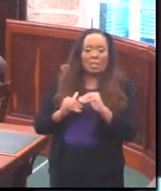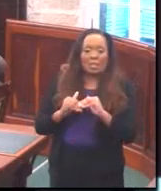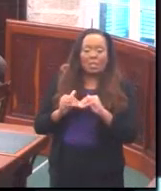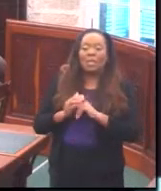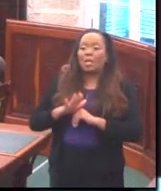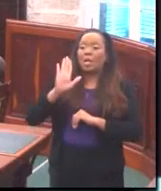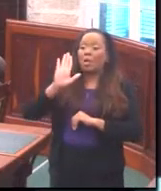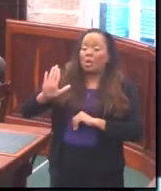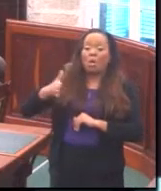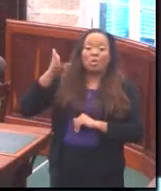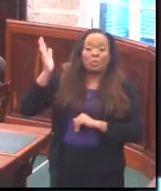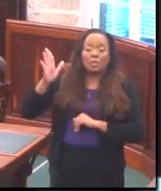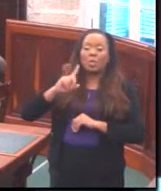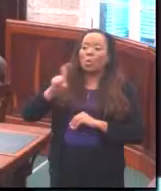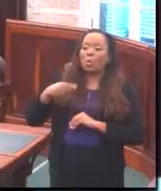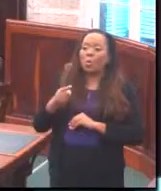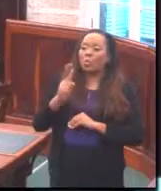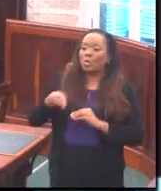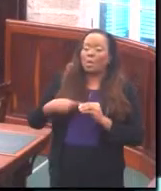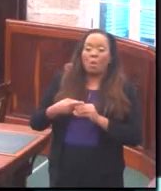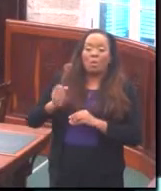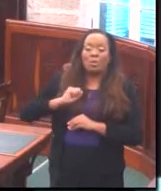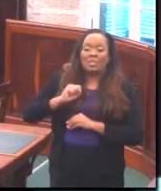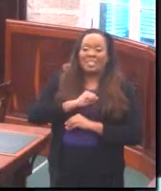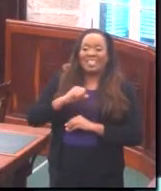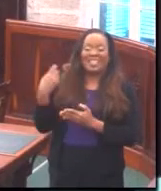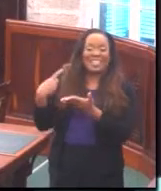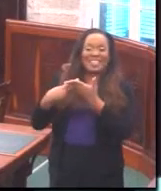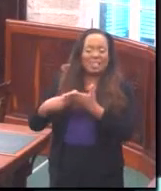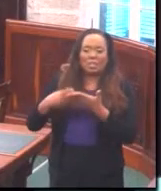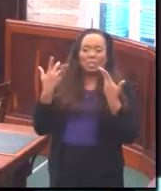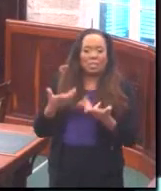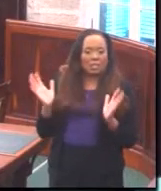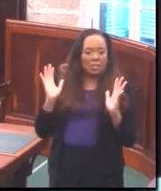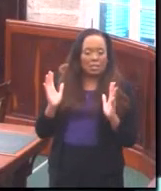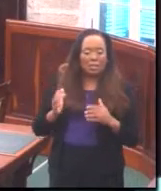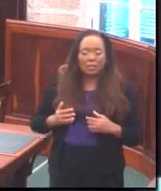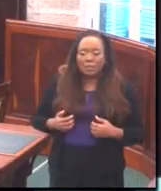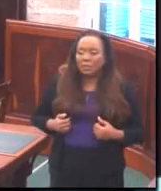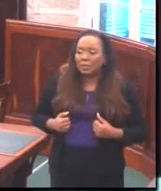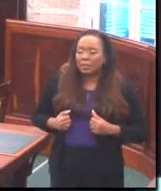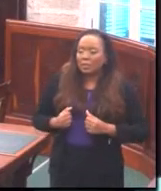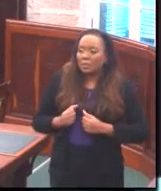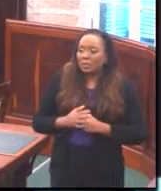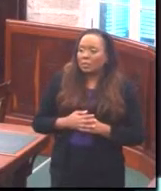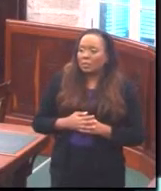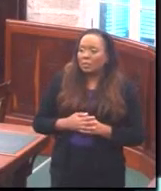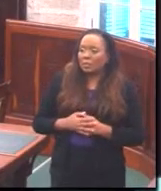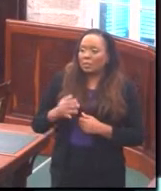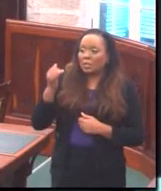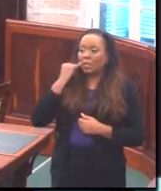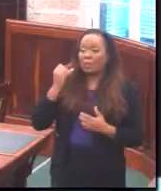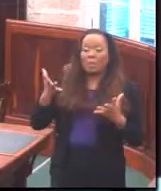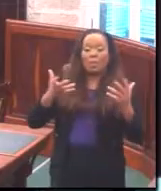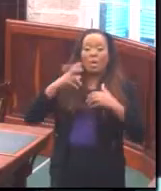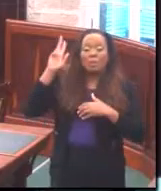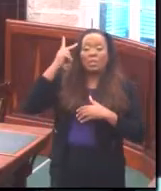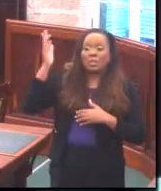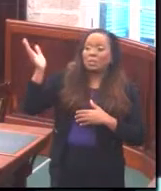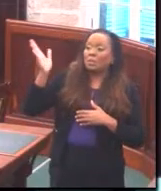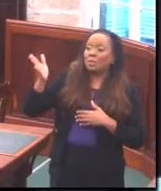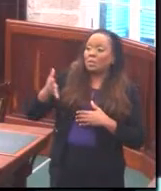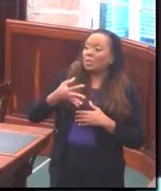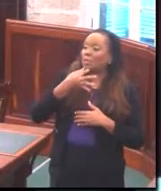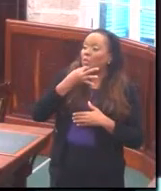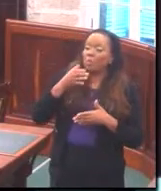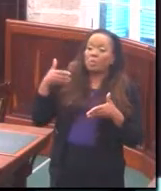to what has come from the Senate, please. Thank you, sir. If you want political speeches, the time draws nigh